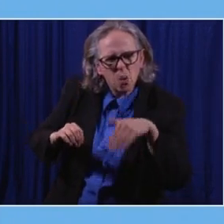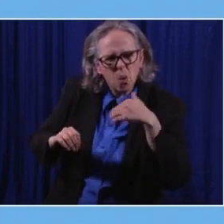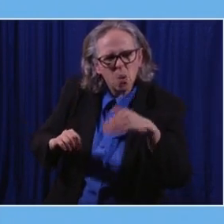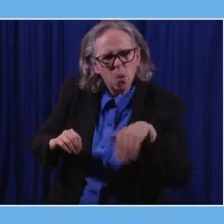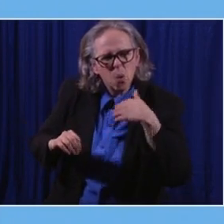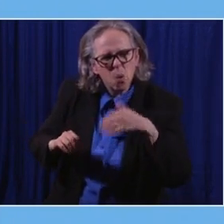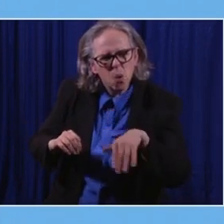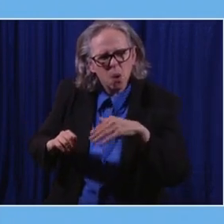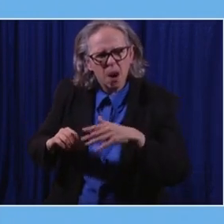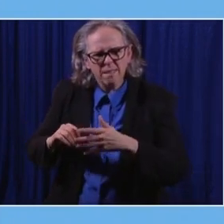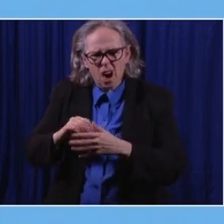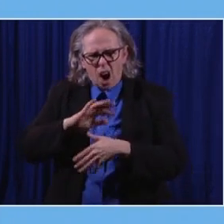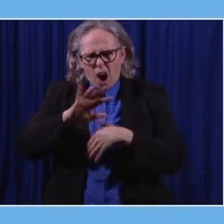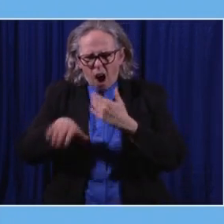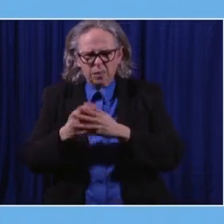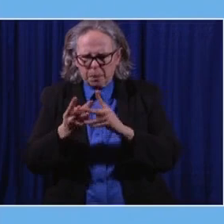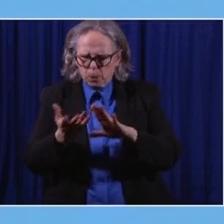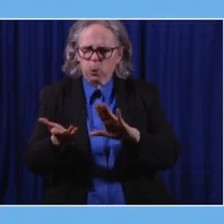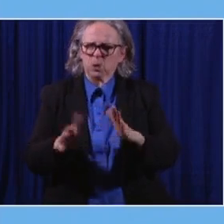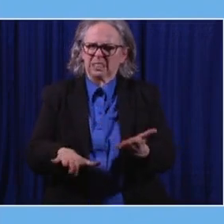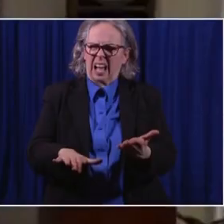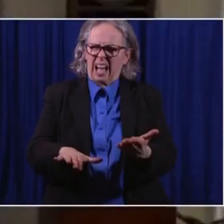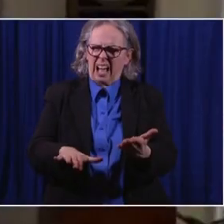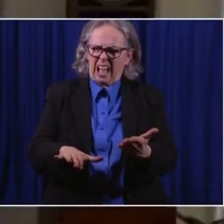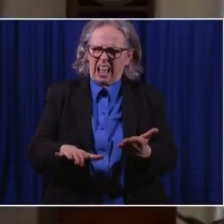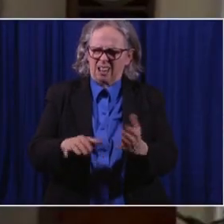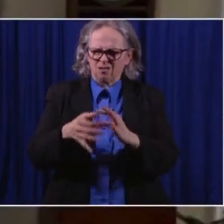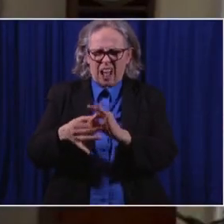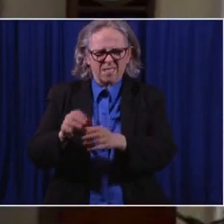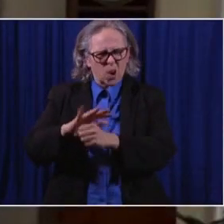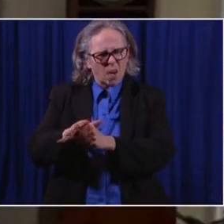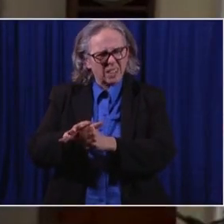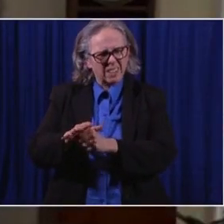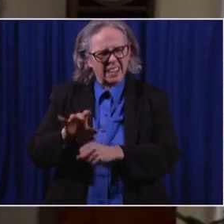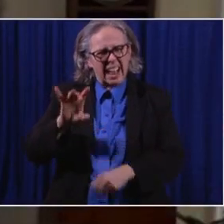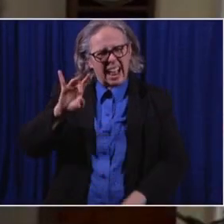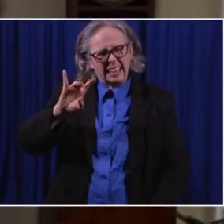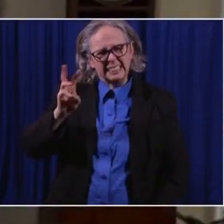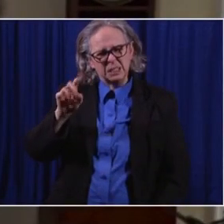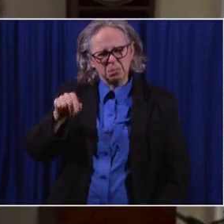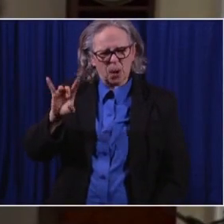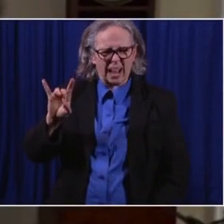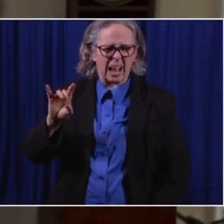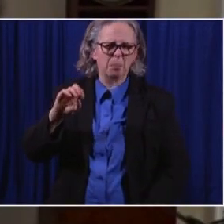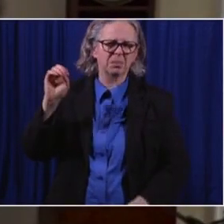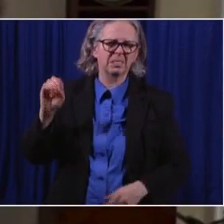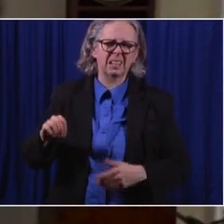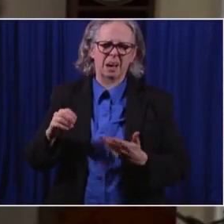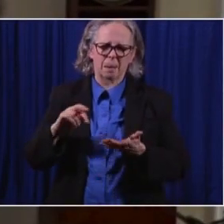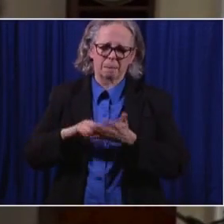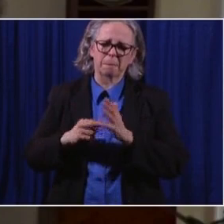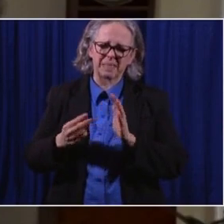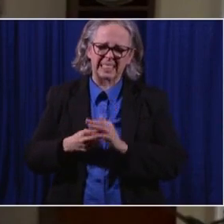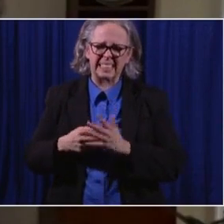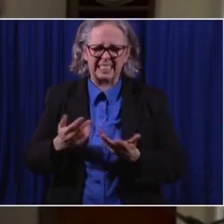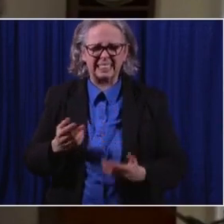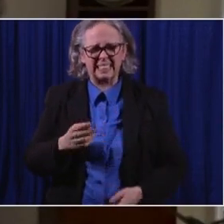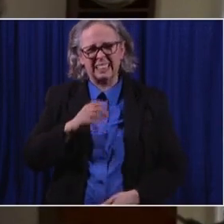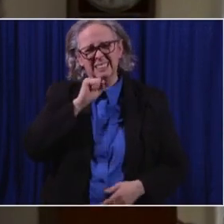86.8% of all those who have died from COVID. So those over 60, from